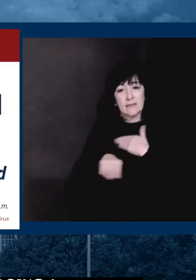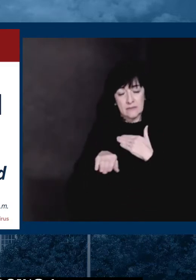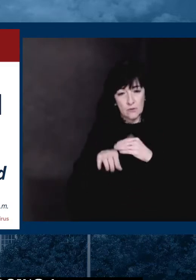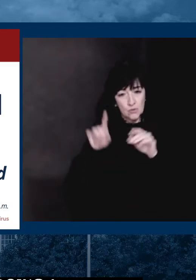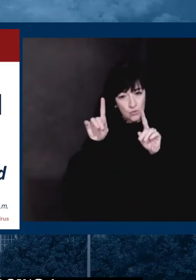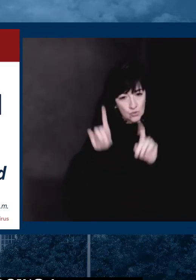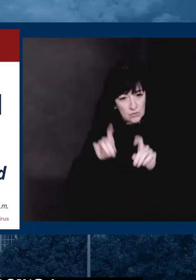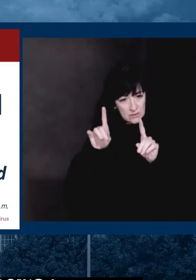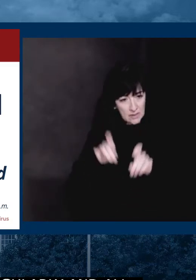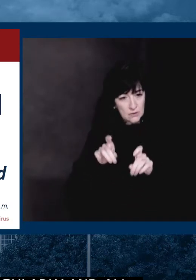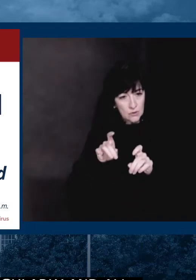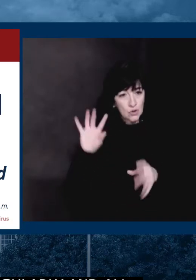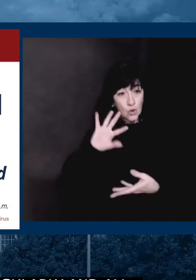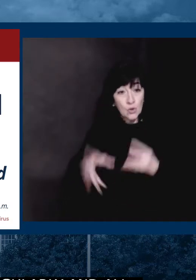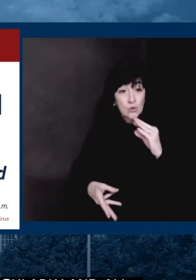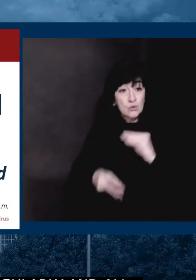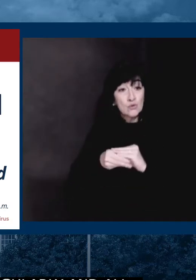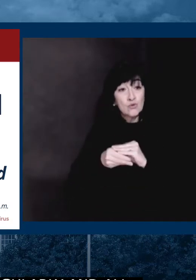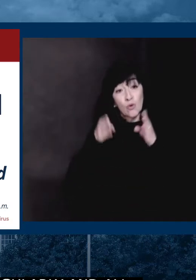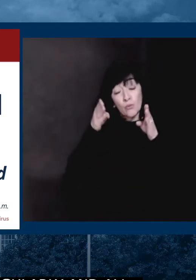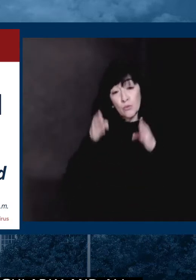Total persons that are tested,